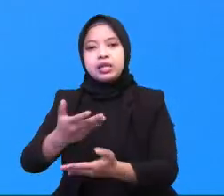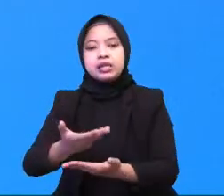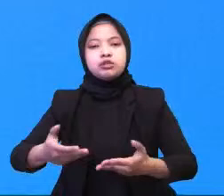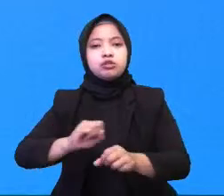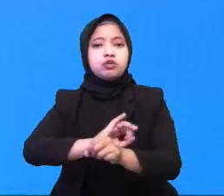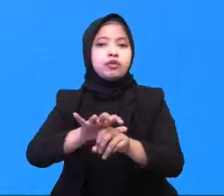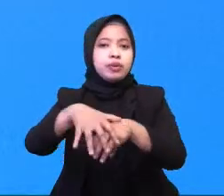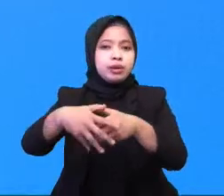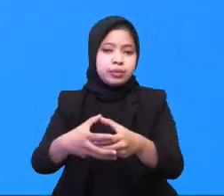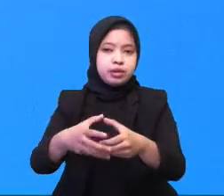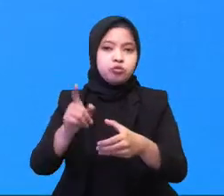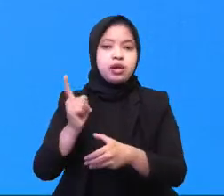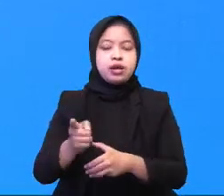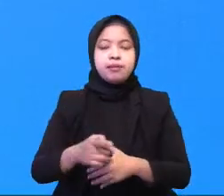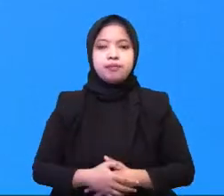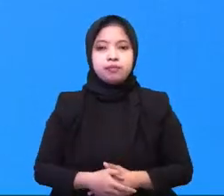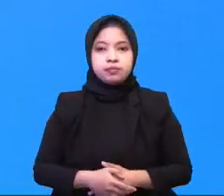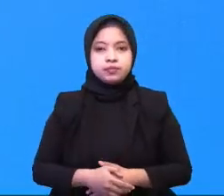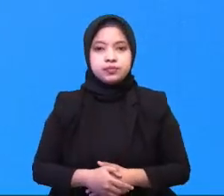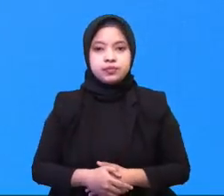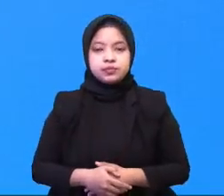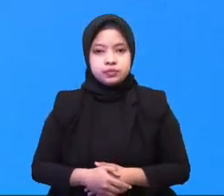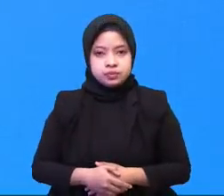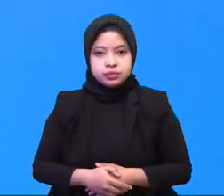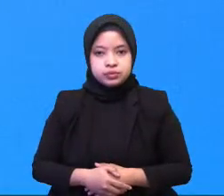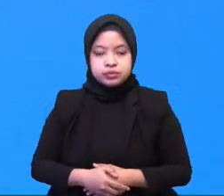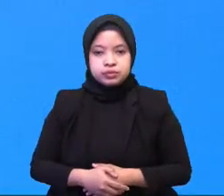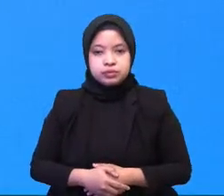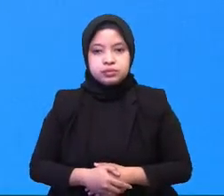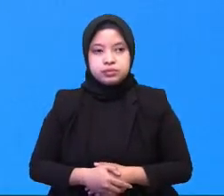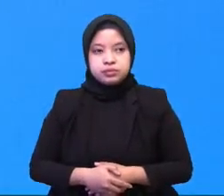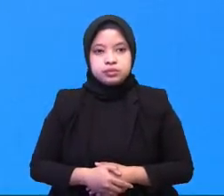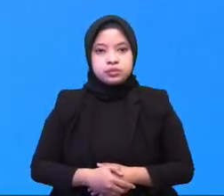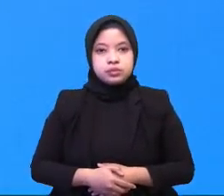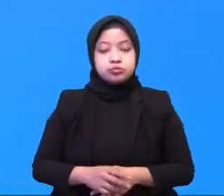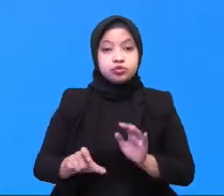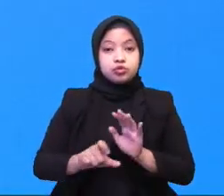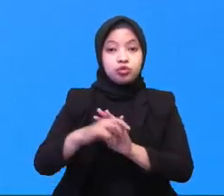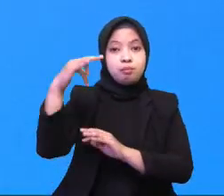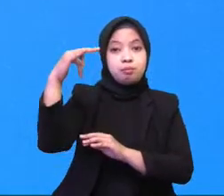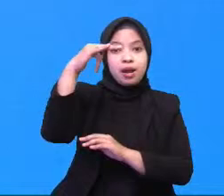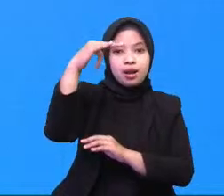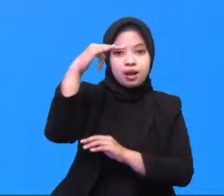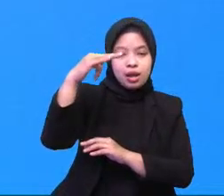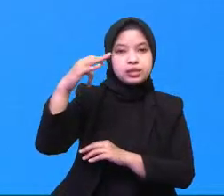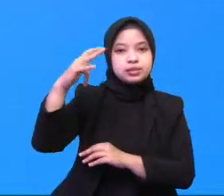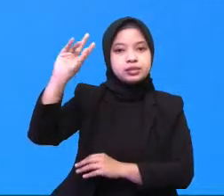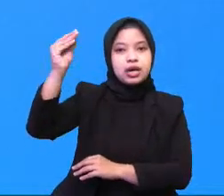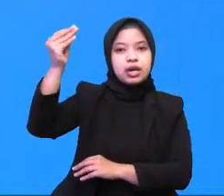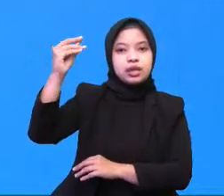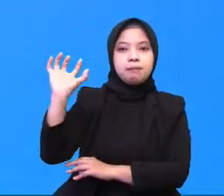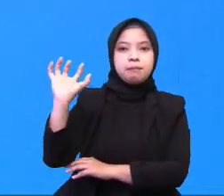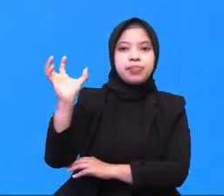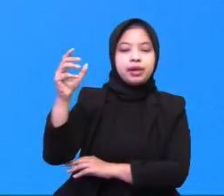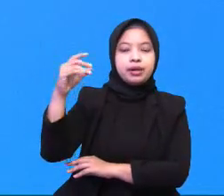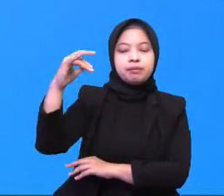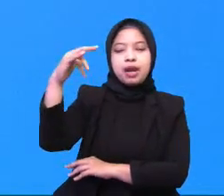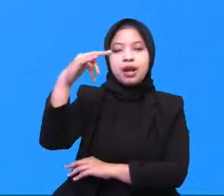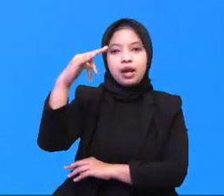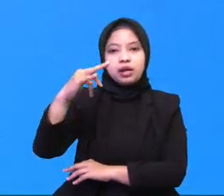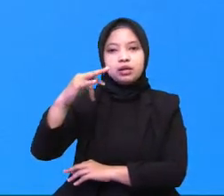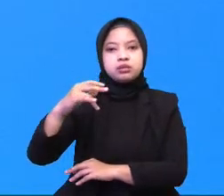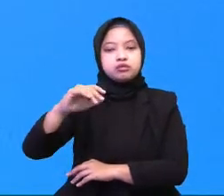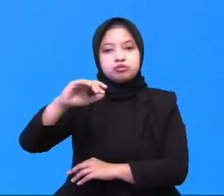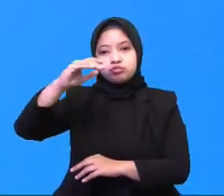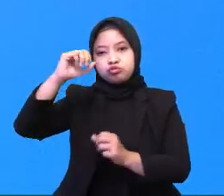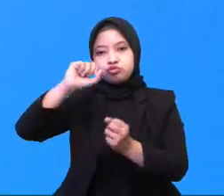COVID-19. The additional entrances include airports, Soekarno-Hatta, Banten,